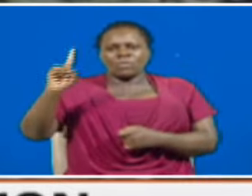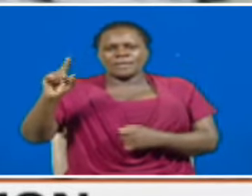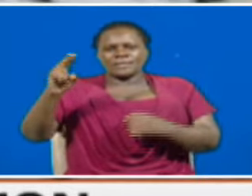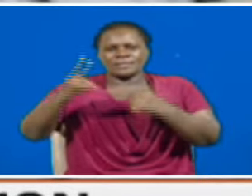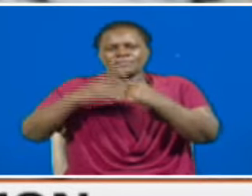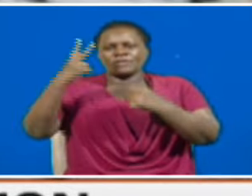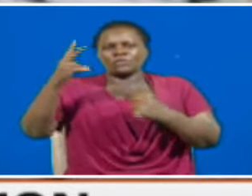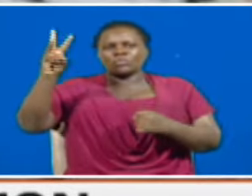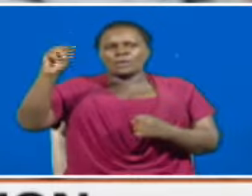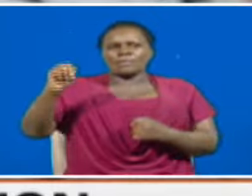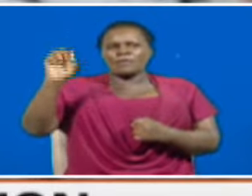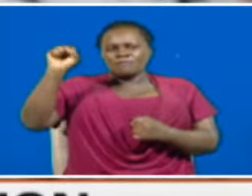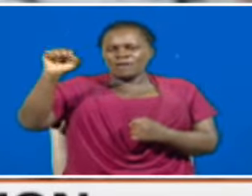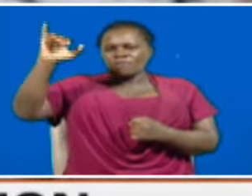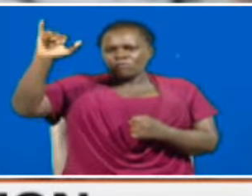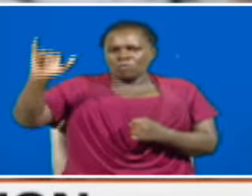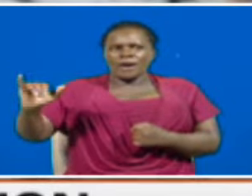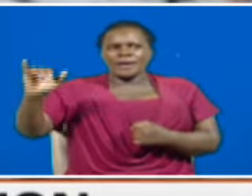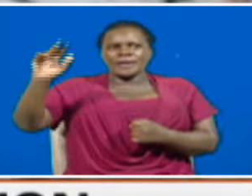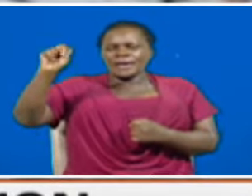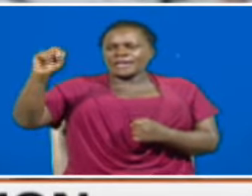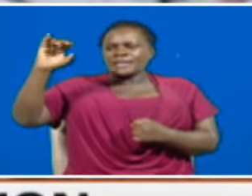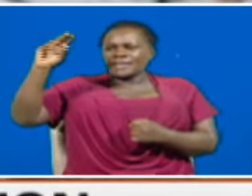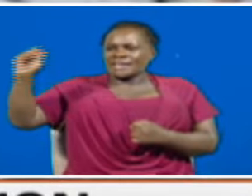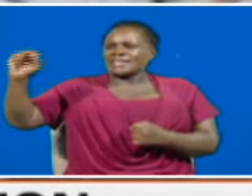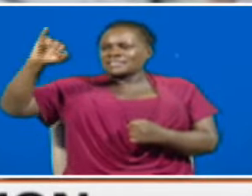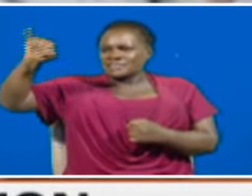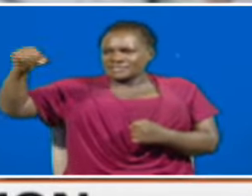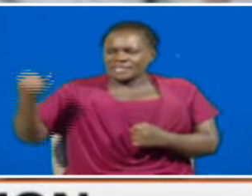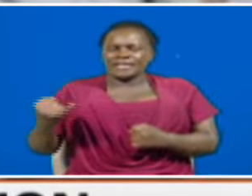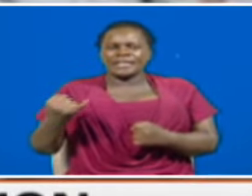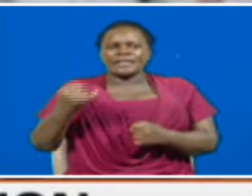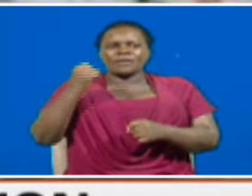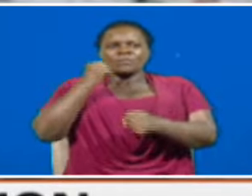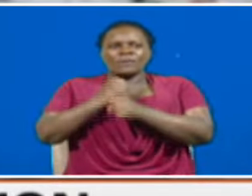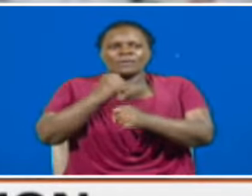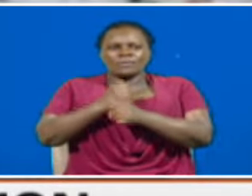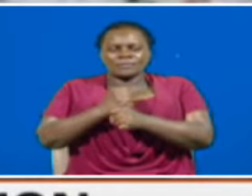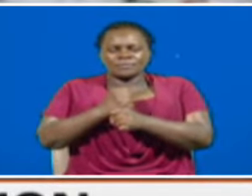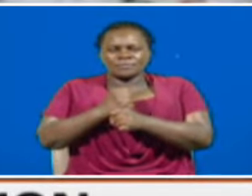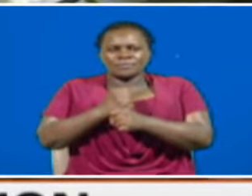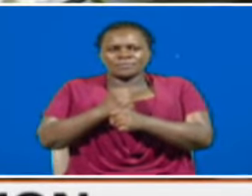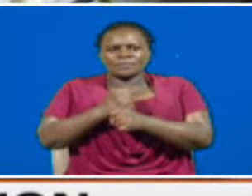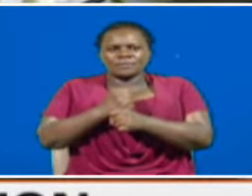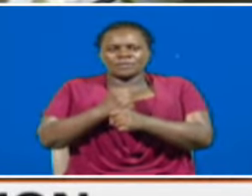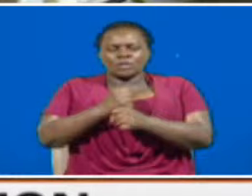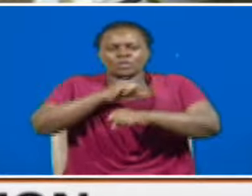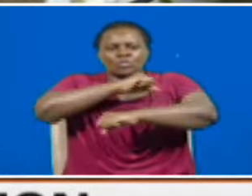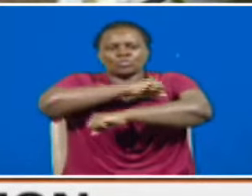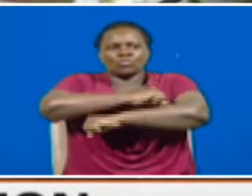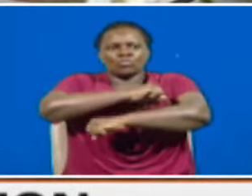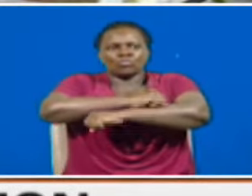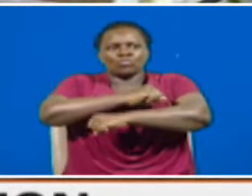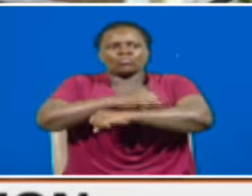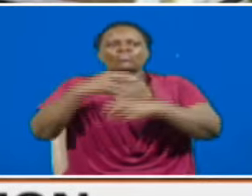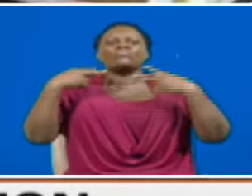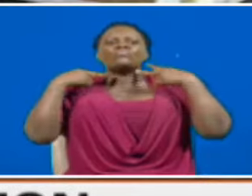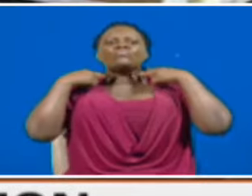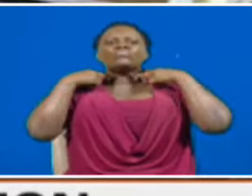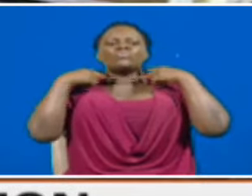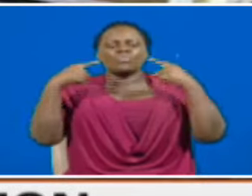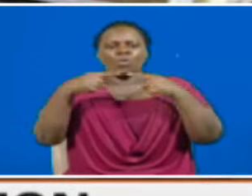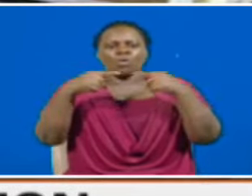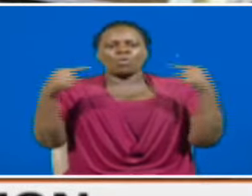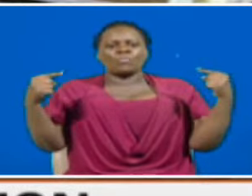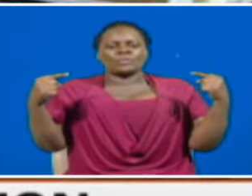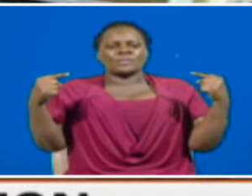C-172M registration number 5YNNJ, operated by 99's flying school, was found grounded and lying in opposite